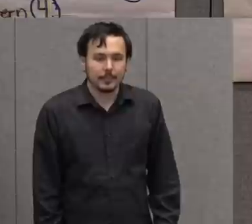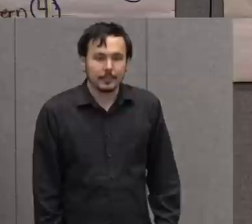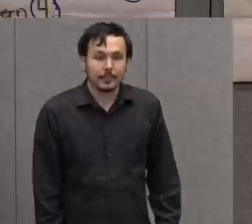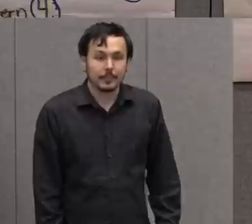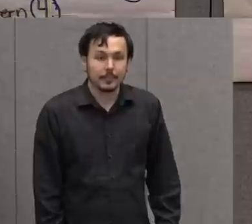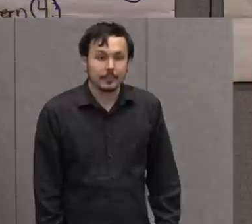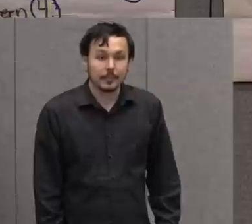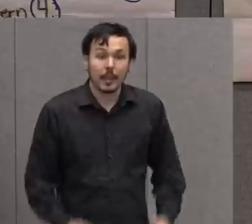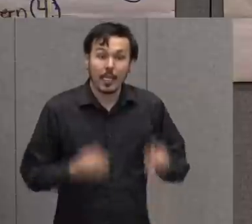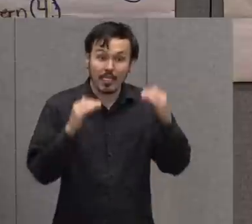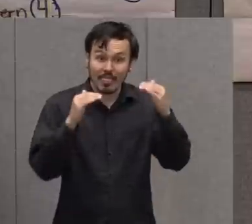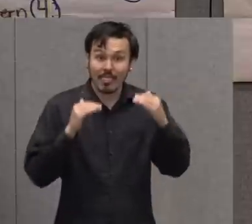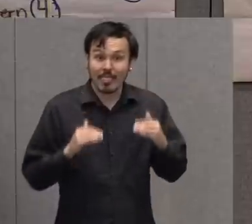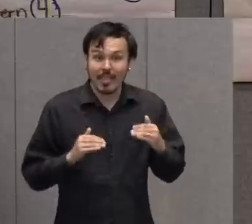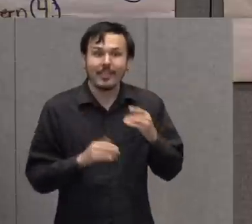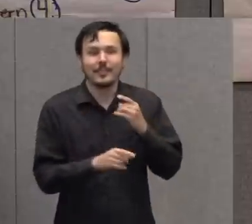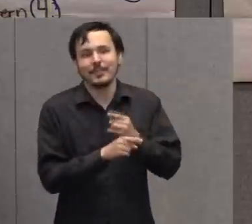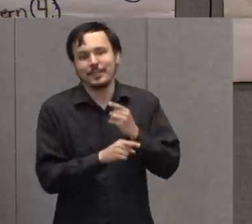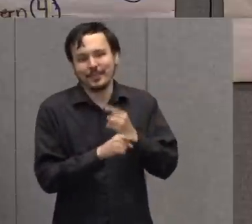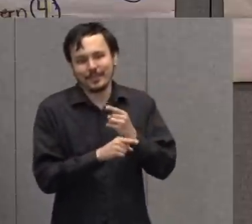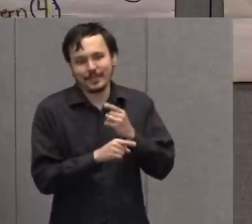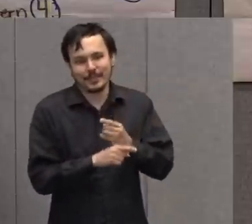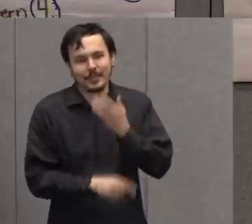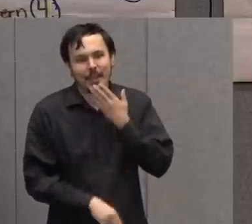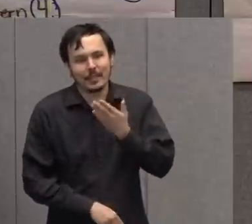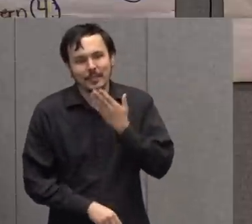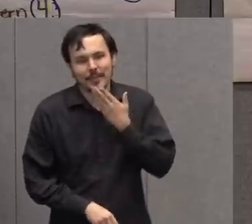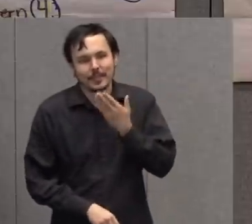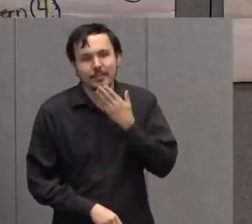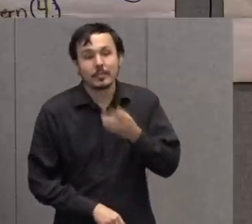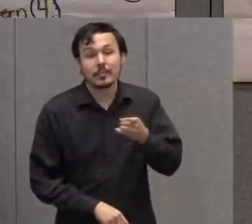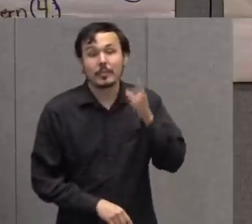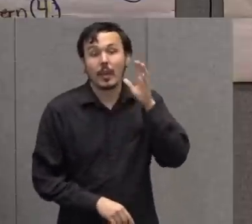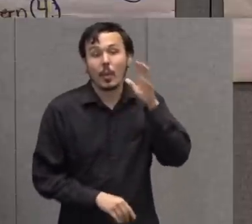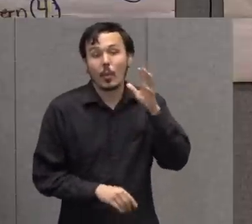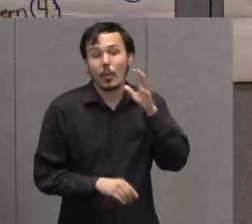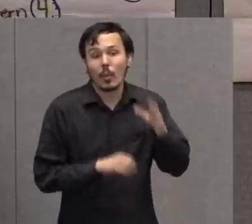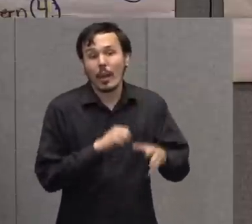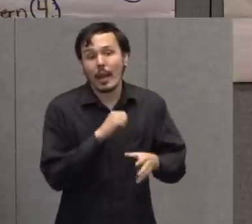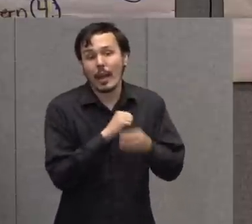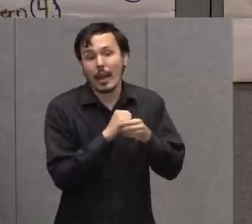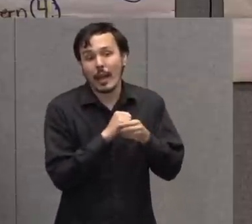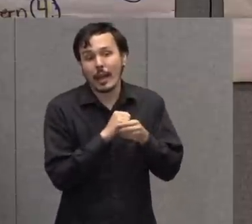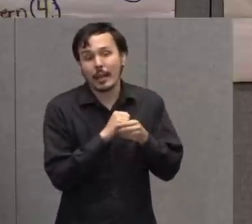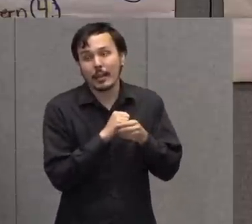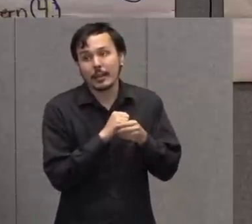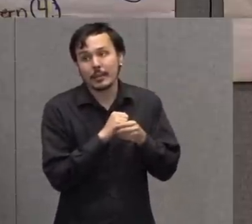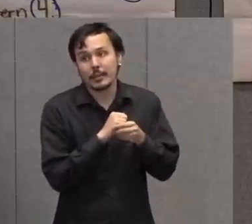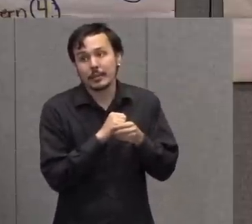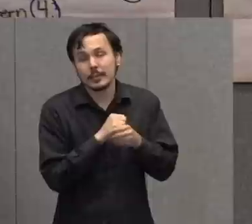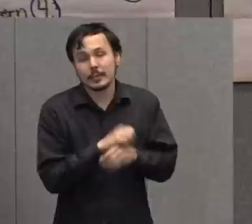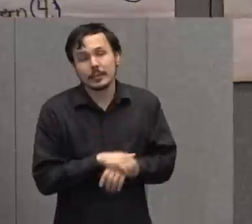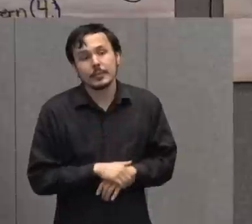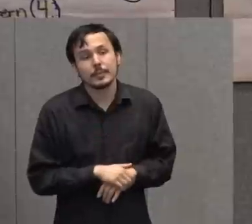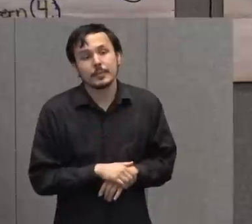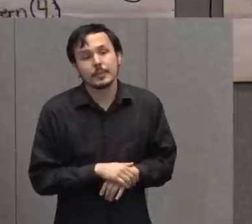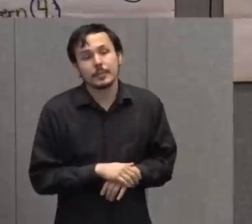Then, yep, thank you. Then I added in